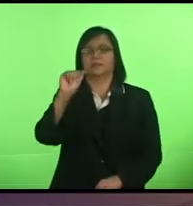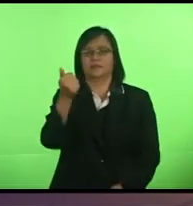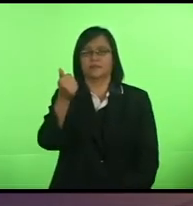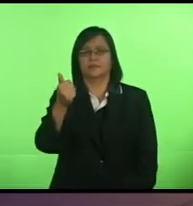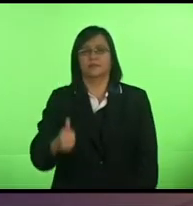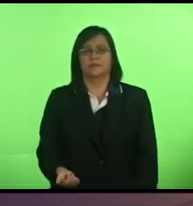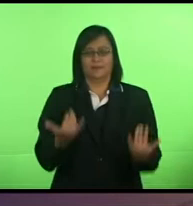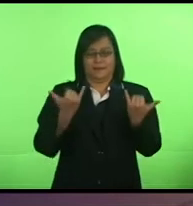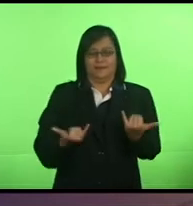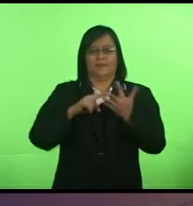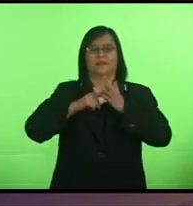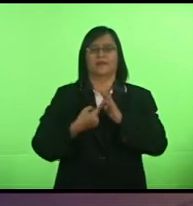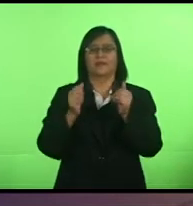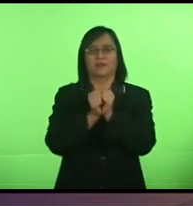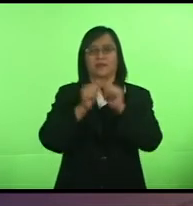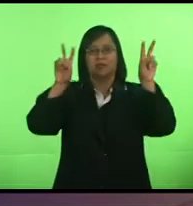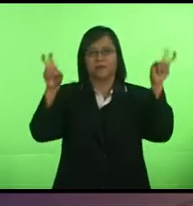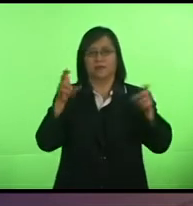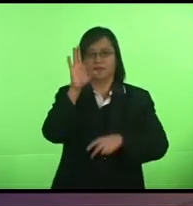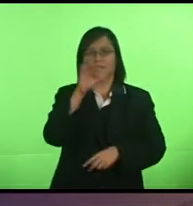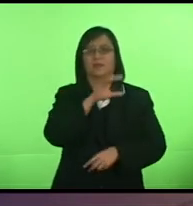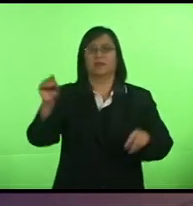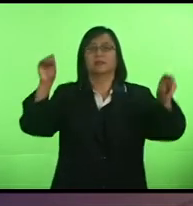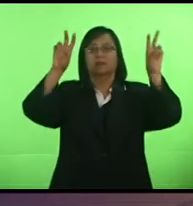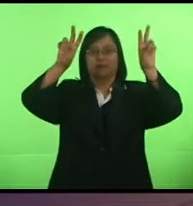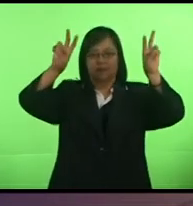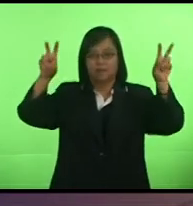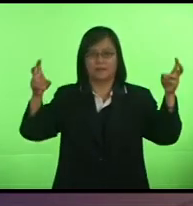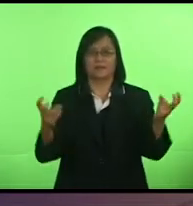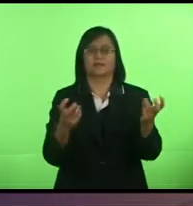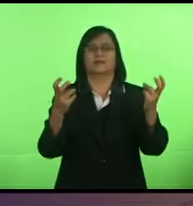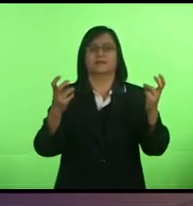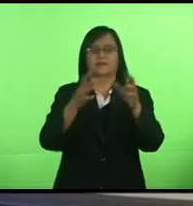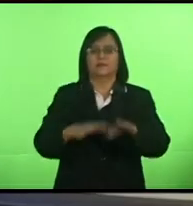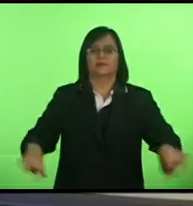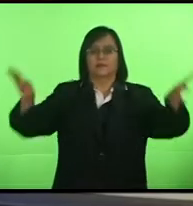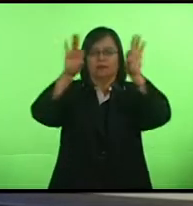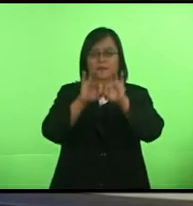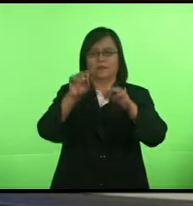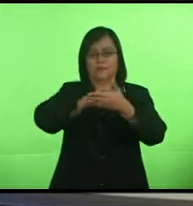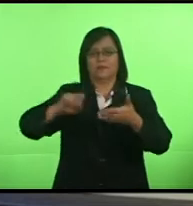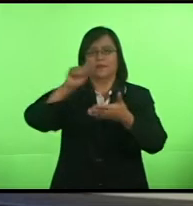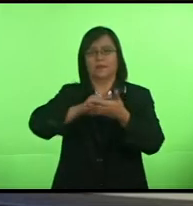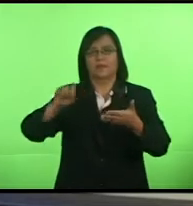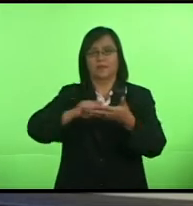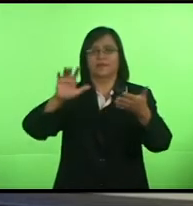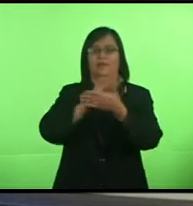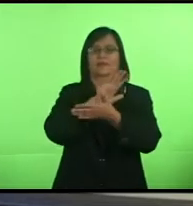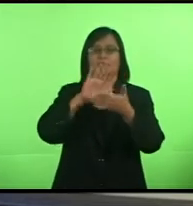with topic 9, and the topic title is Fundamentals of Writing a Research